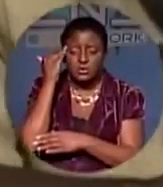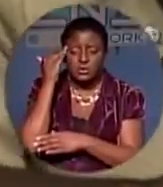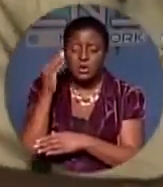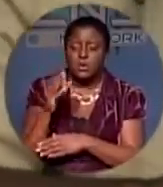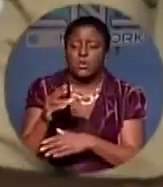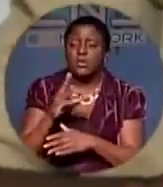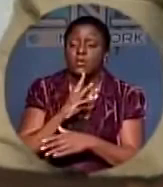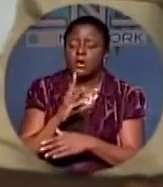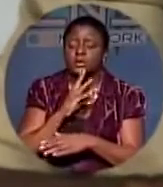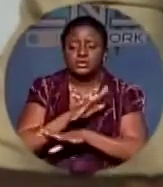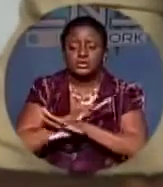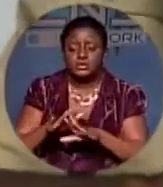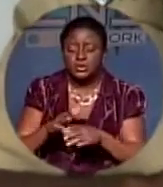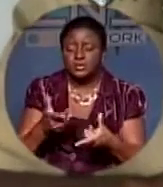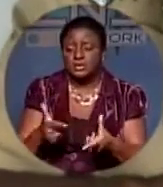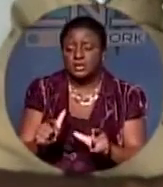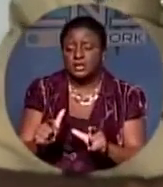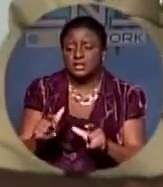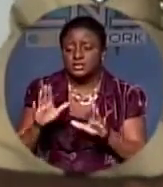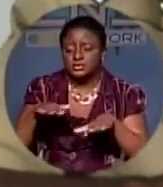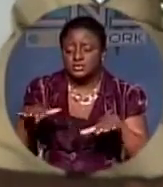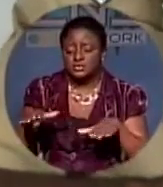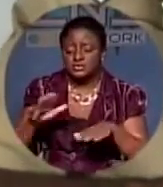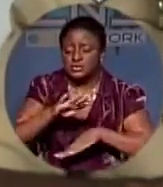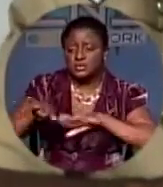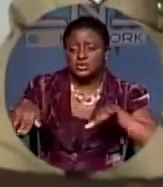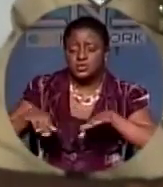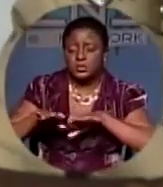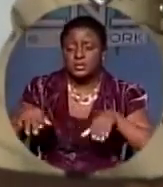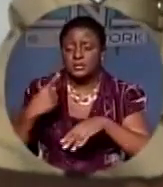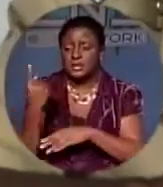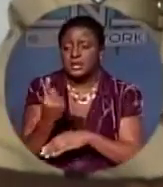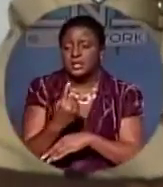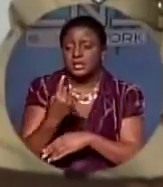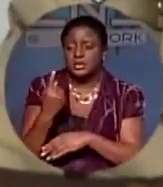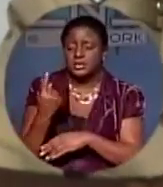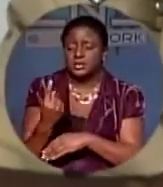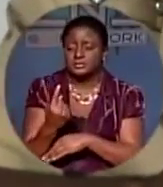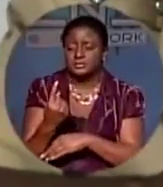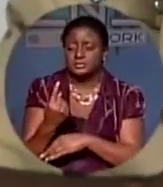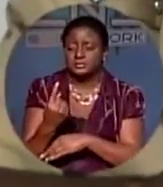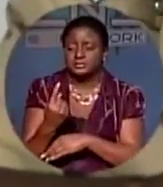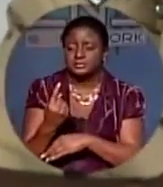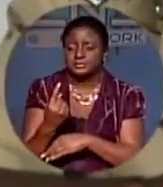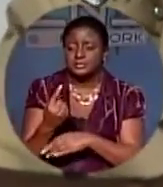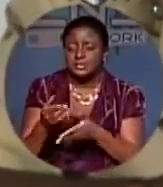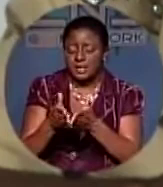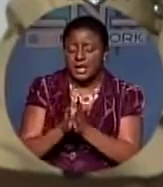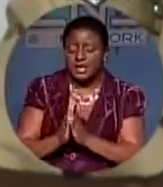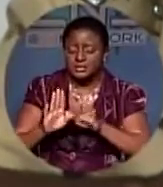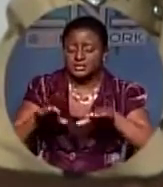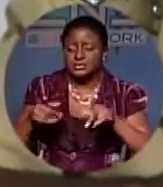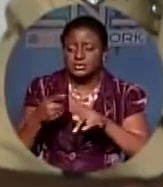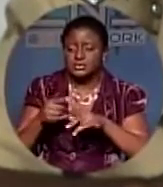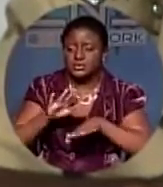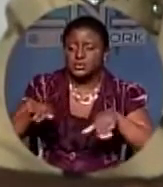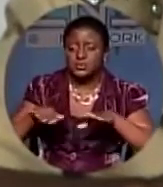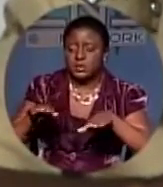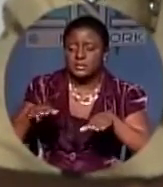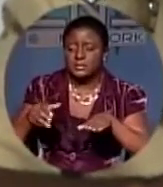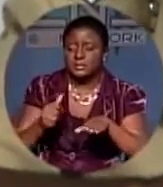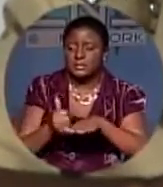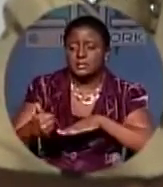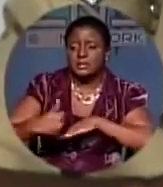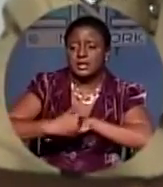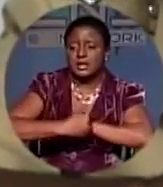allow your kids to swim alone. Ask your kids to swim along the shorelines, so you'd be able to